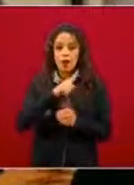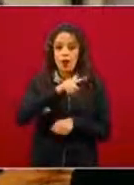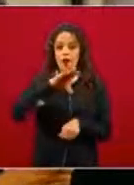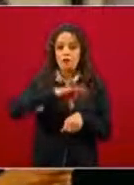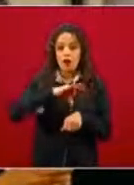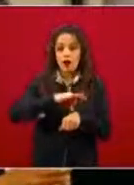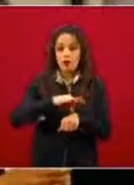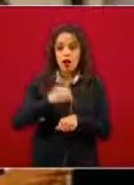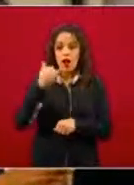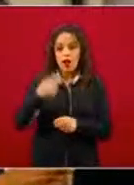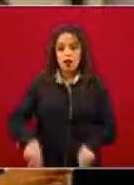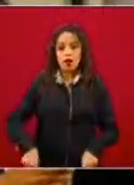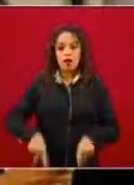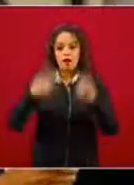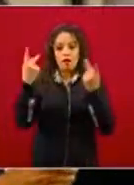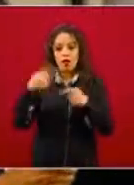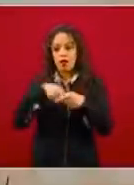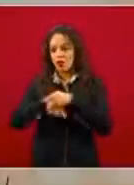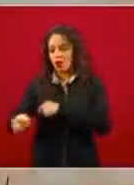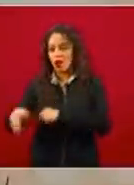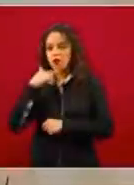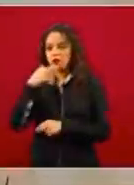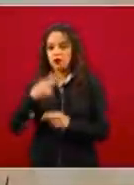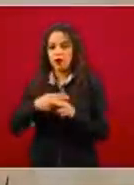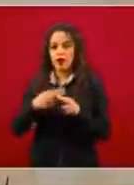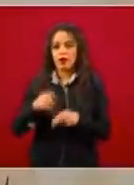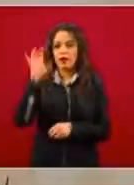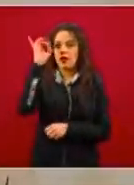it's worth acquiring.